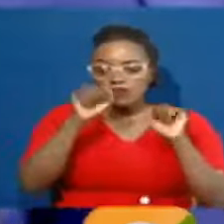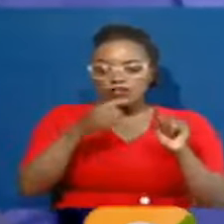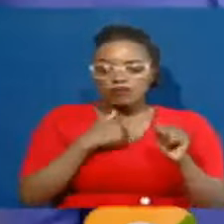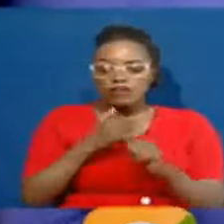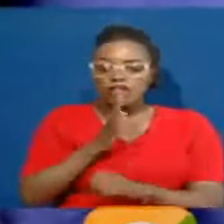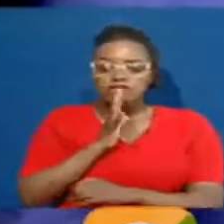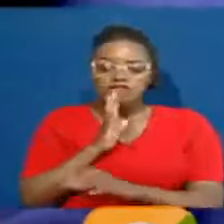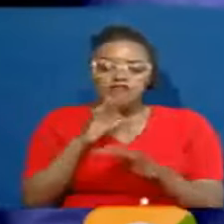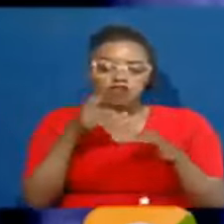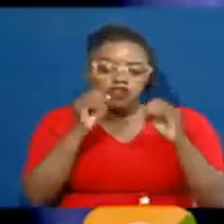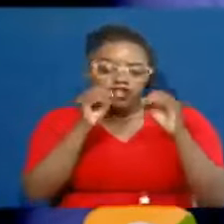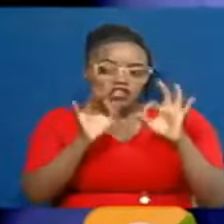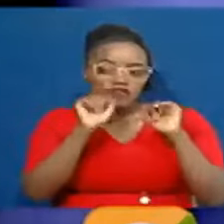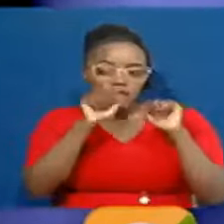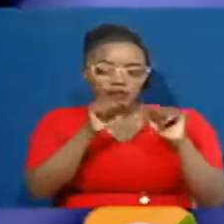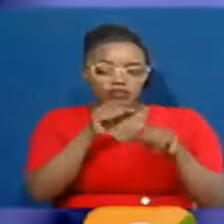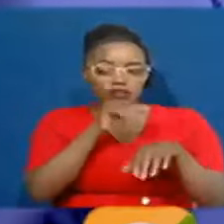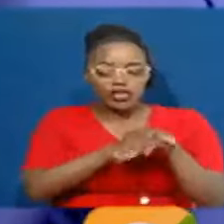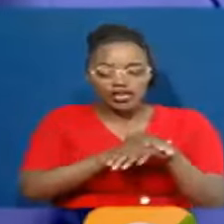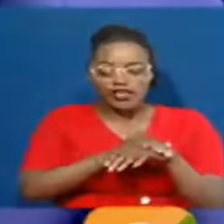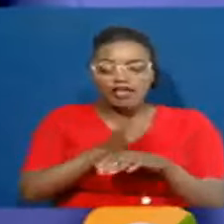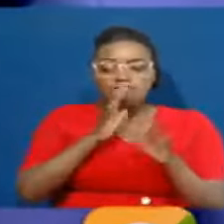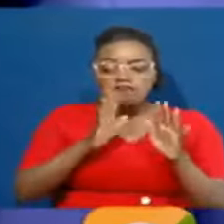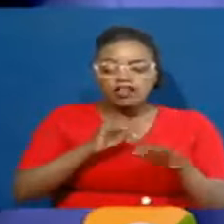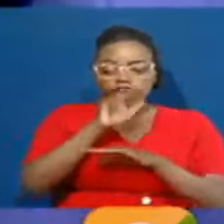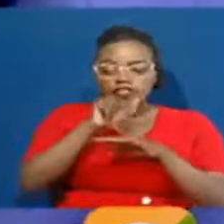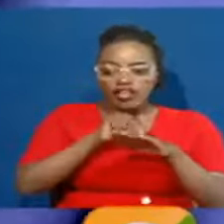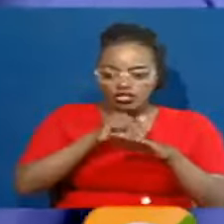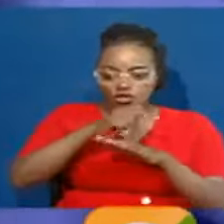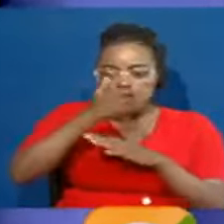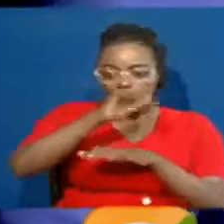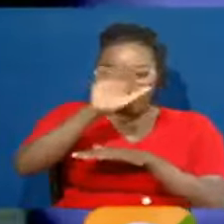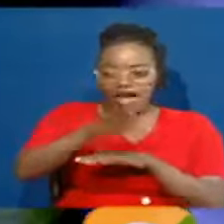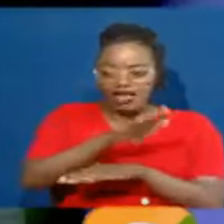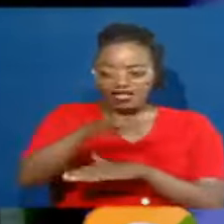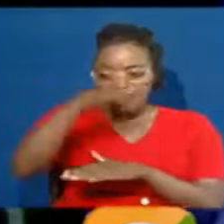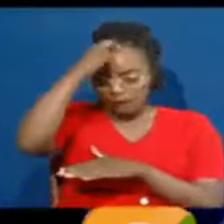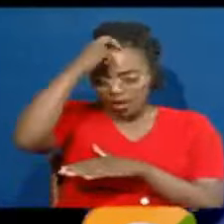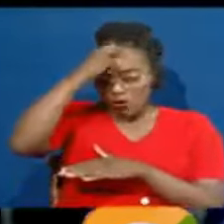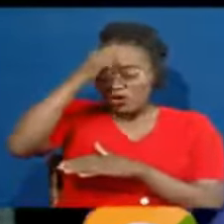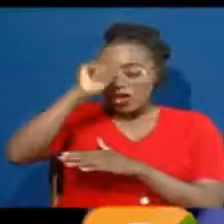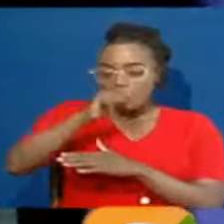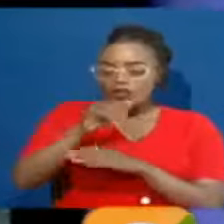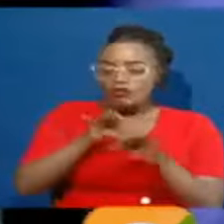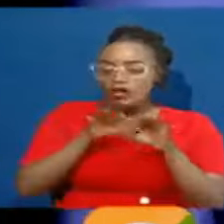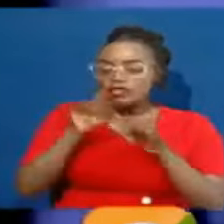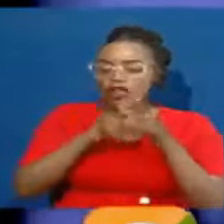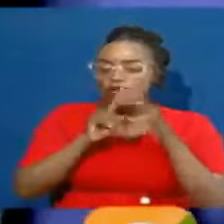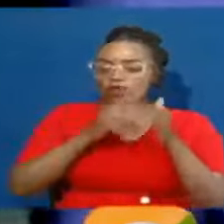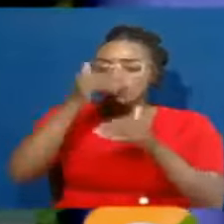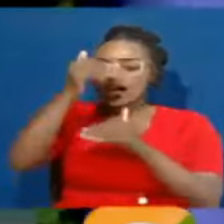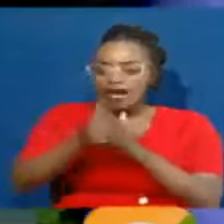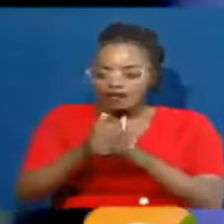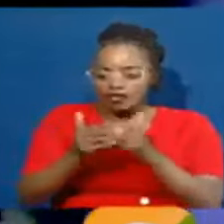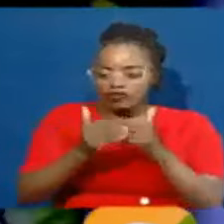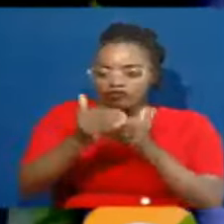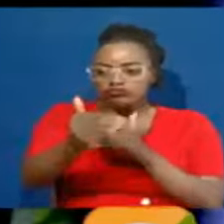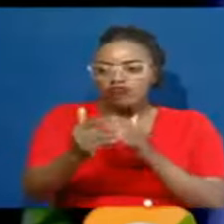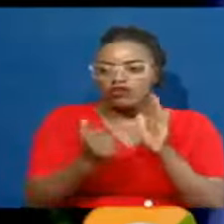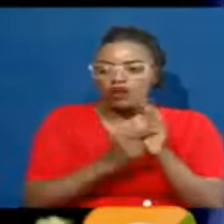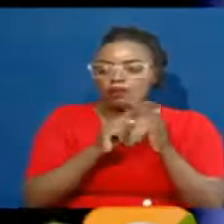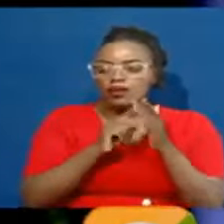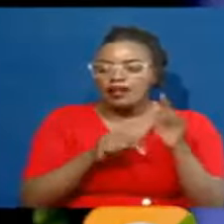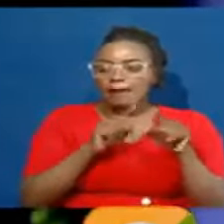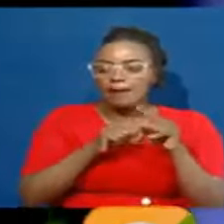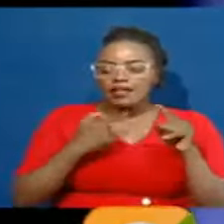talk, or if we can get a Speaker of the National Assembly, Moses Wetangula, to give us more on what follows from this point. But